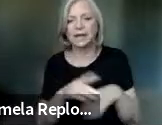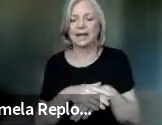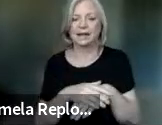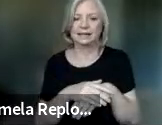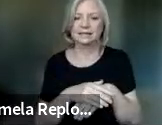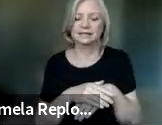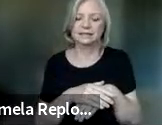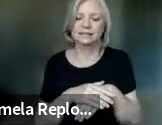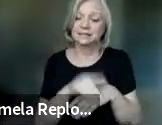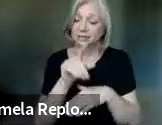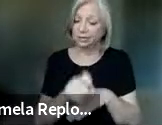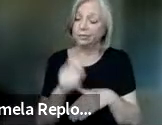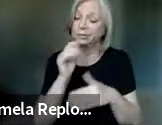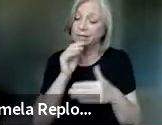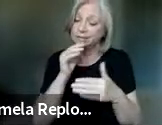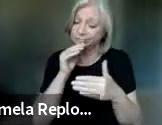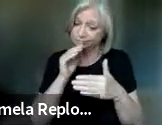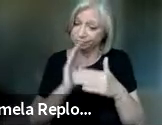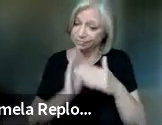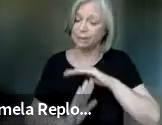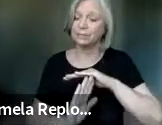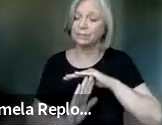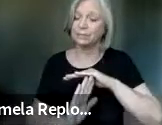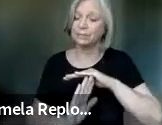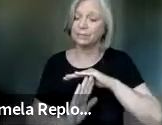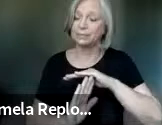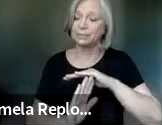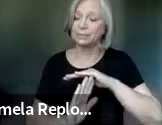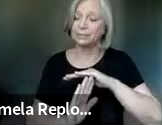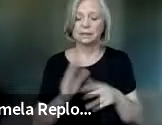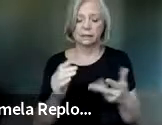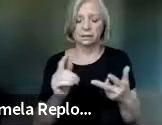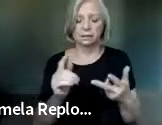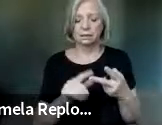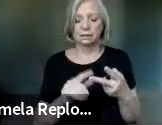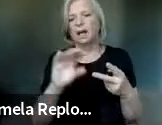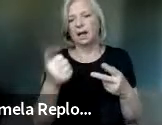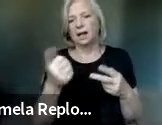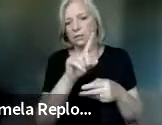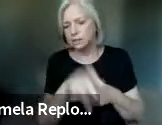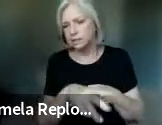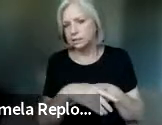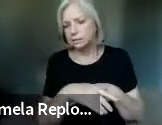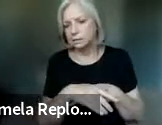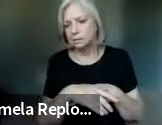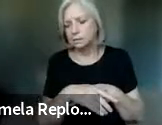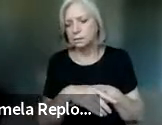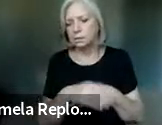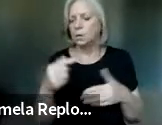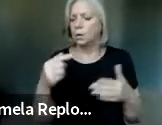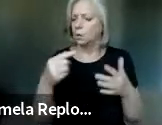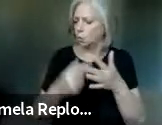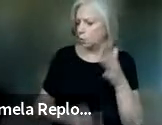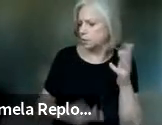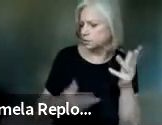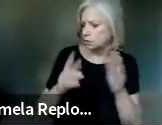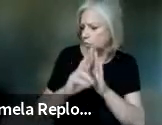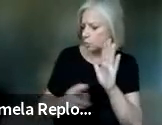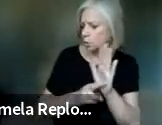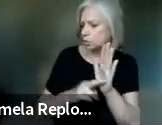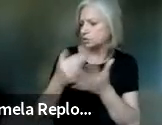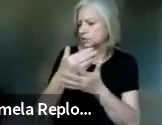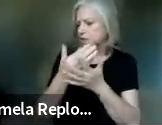Great. We have another question also about masking, and it's about what are the guidelines on identifying employees who are vaccinated or